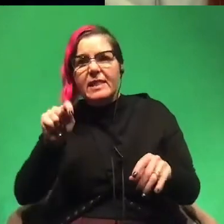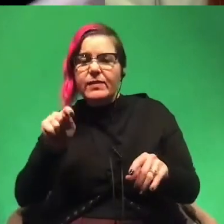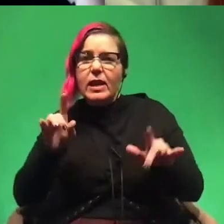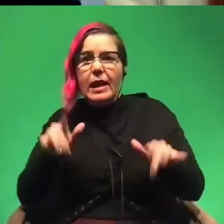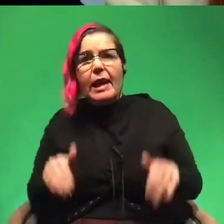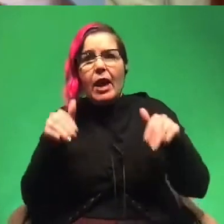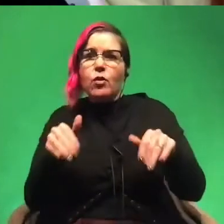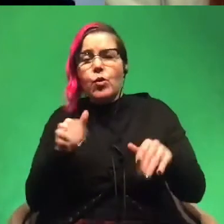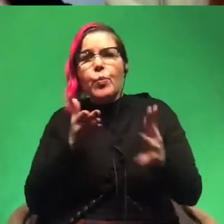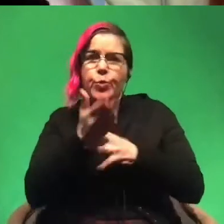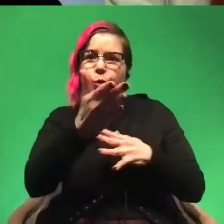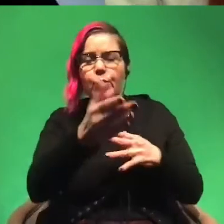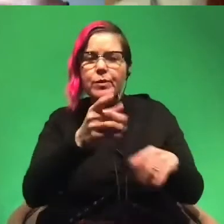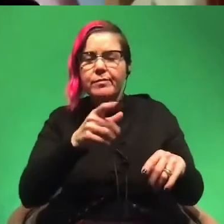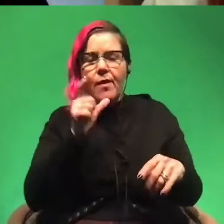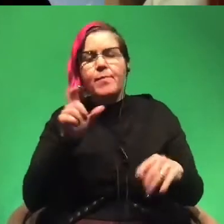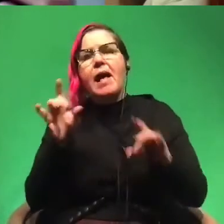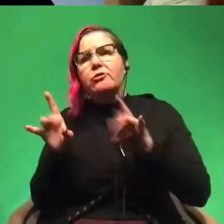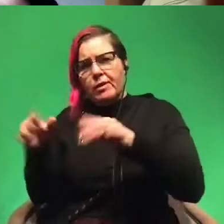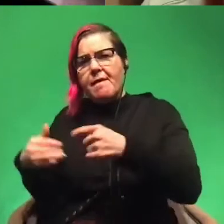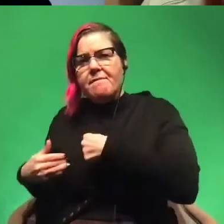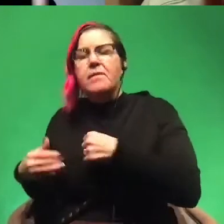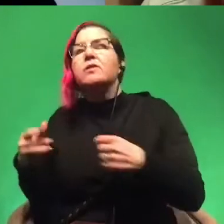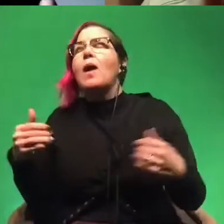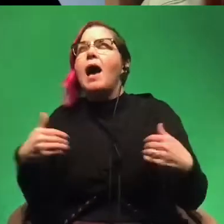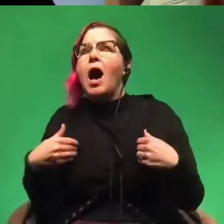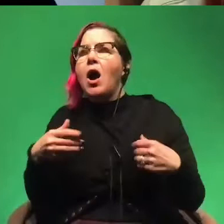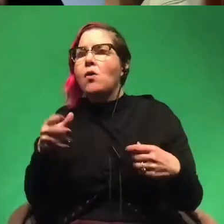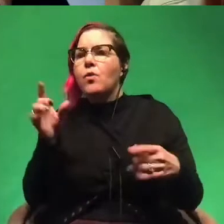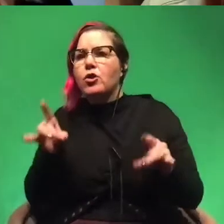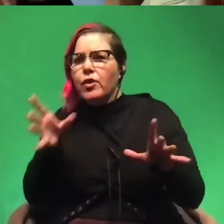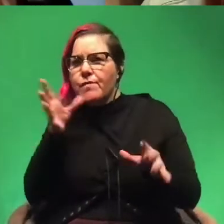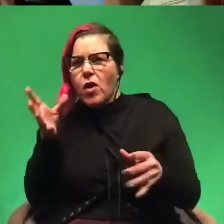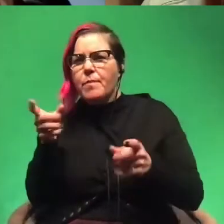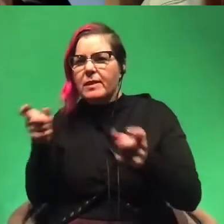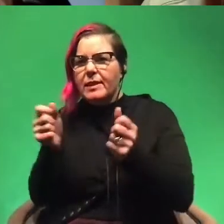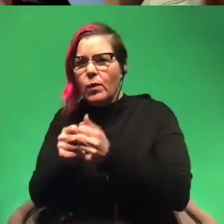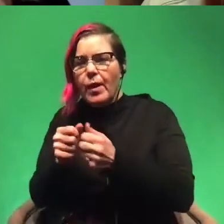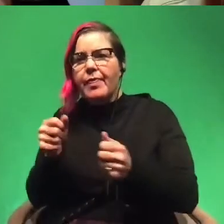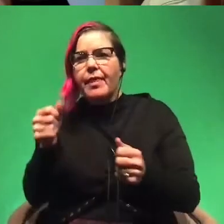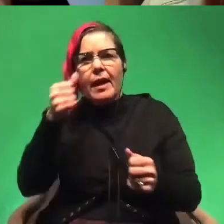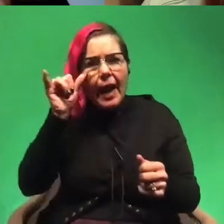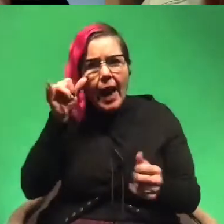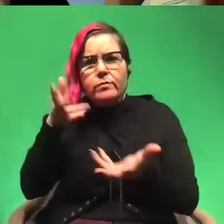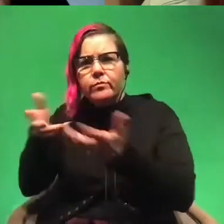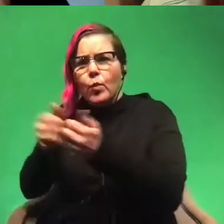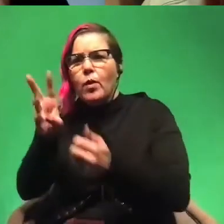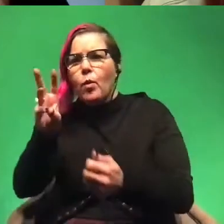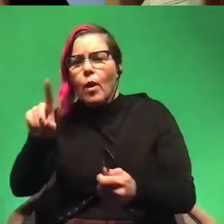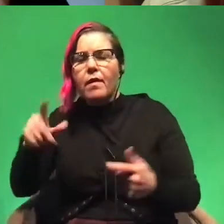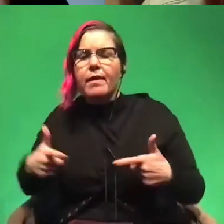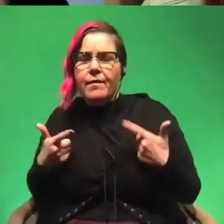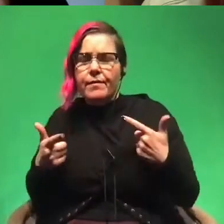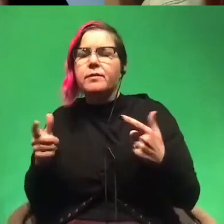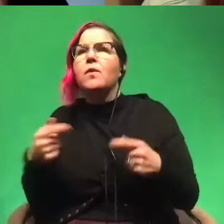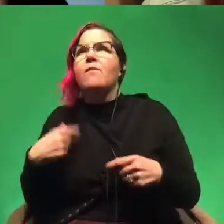fields. And so we were learning about interactions like that, like how do Australian farmers and ranchers deal with that? And I remember on this particular day, we were having a lecture